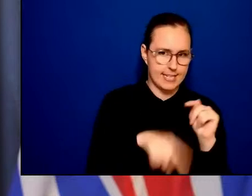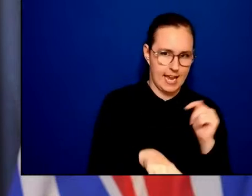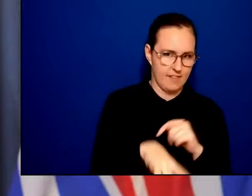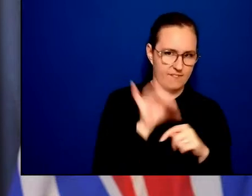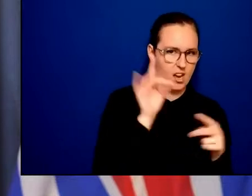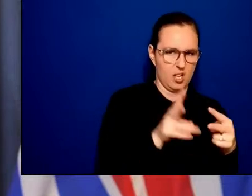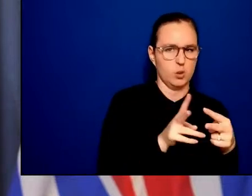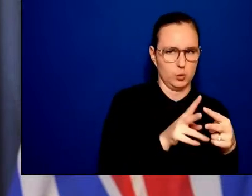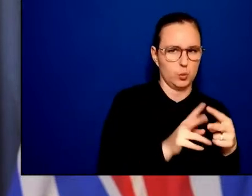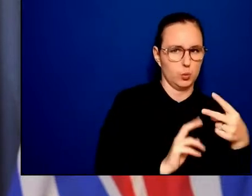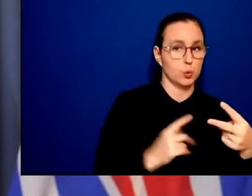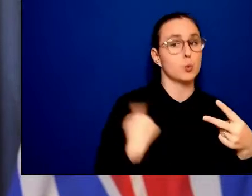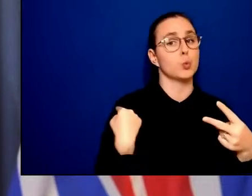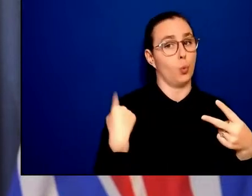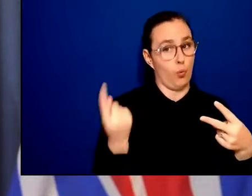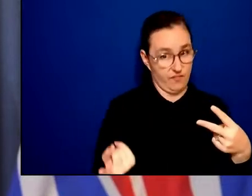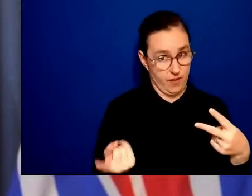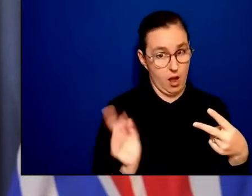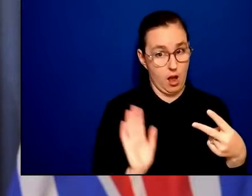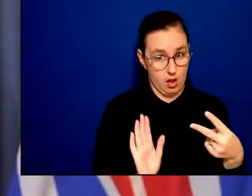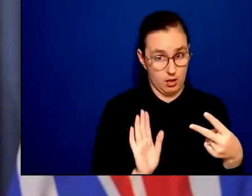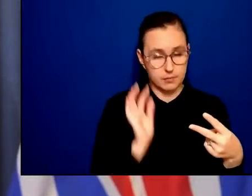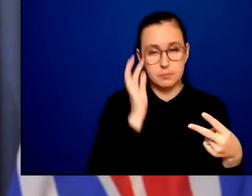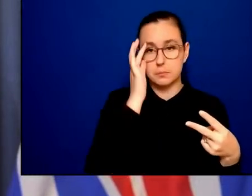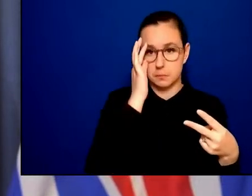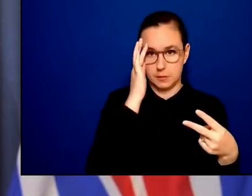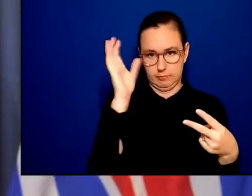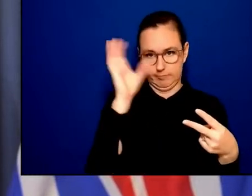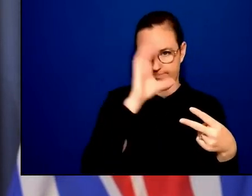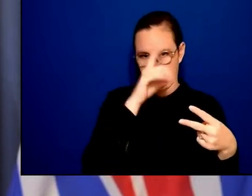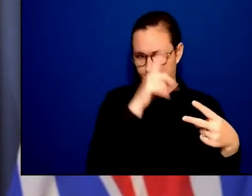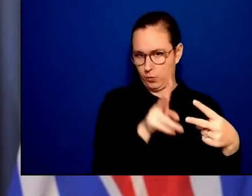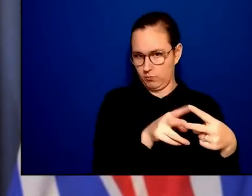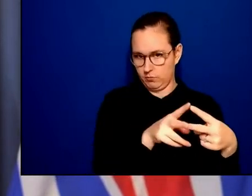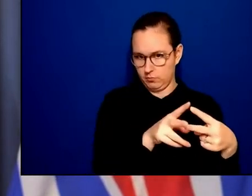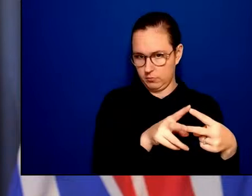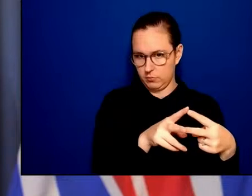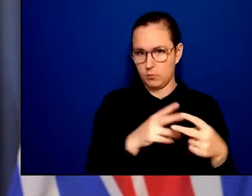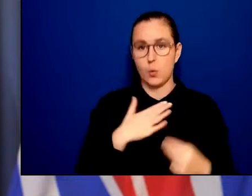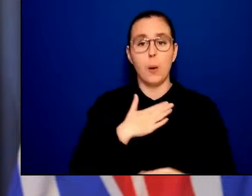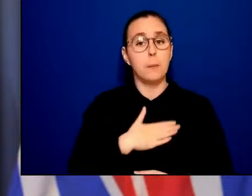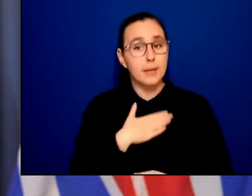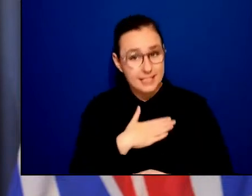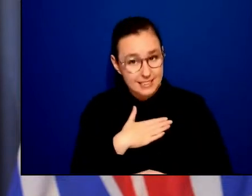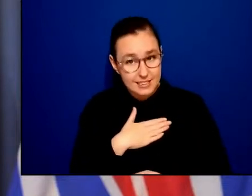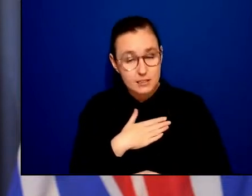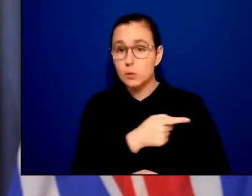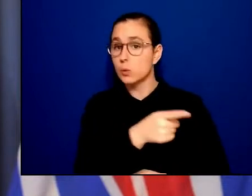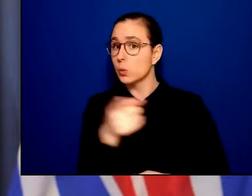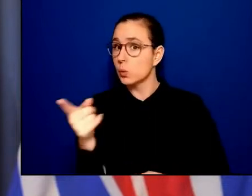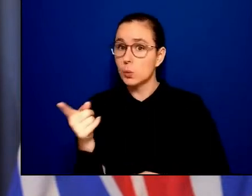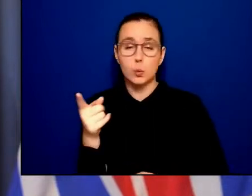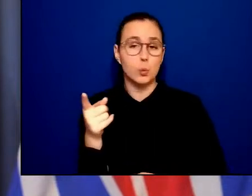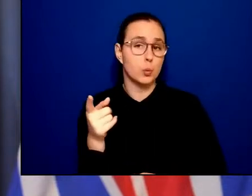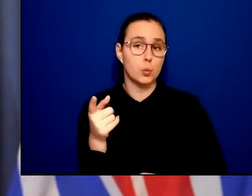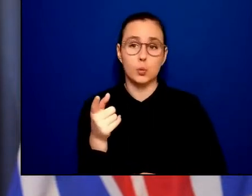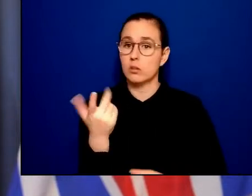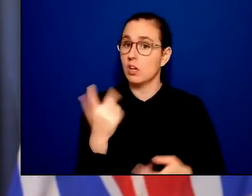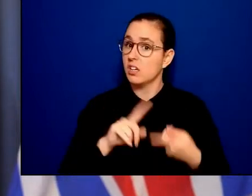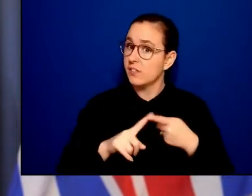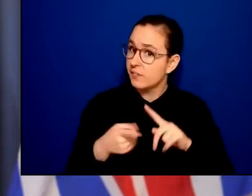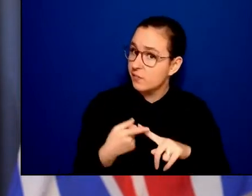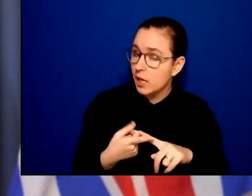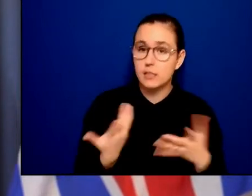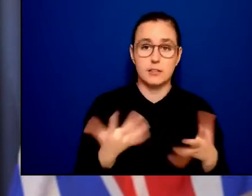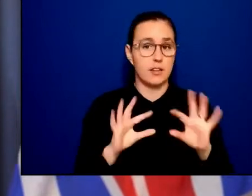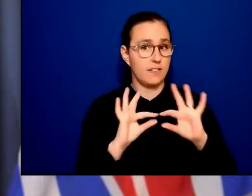time. And again, we do encourage individuals to, if they have a loved one that they have not heard from or an associate, please contact their